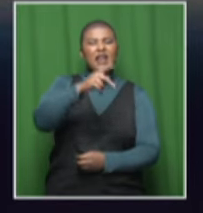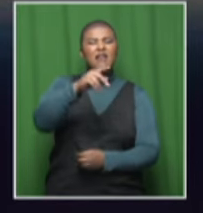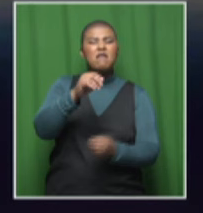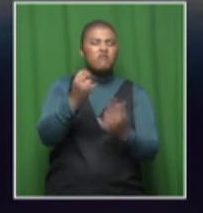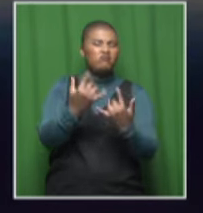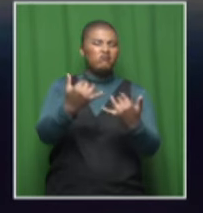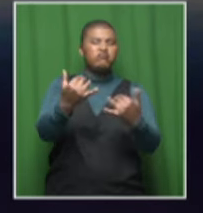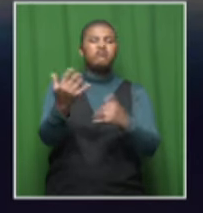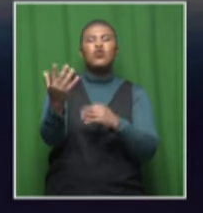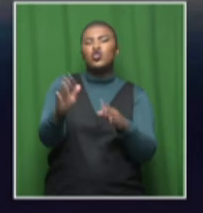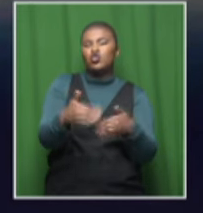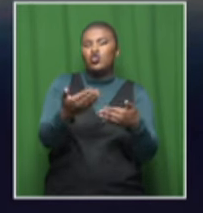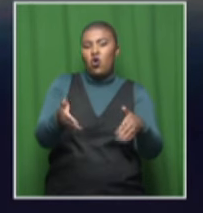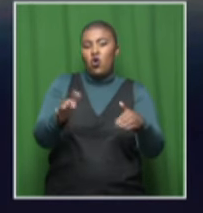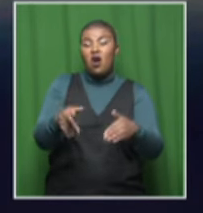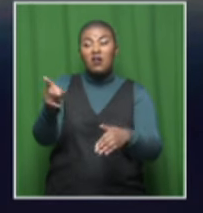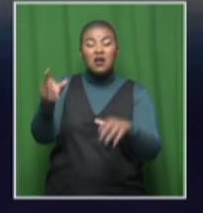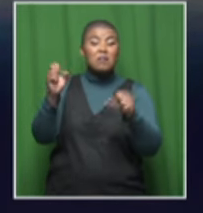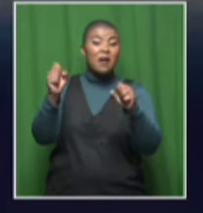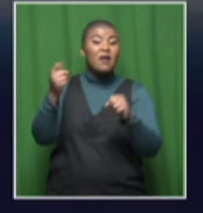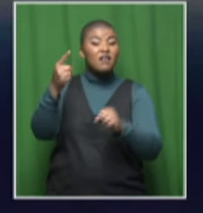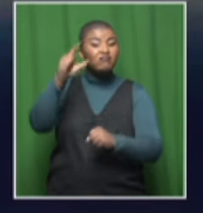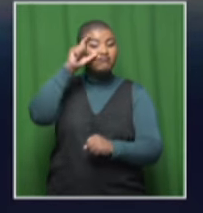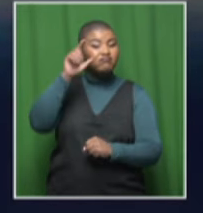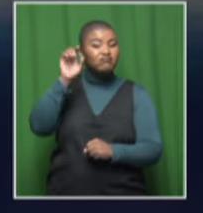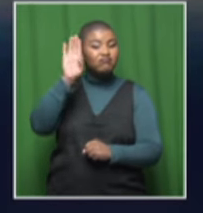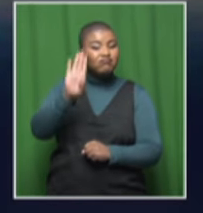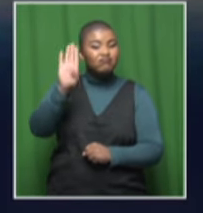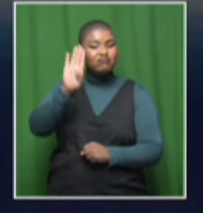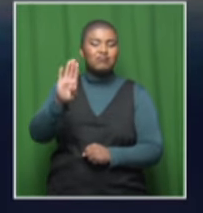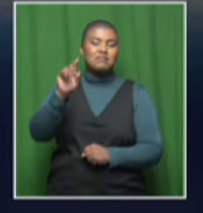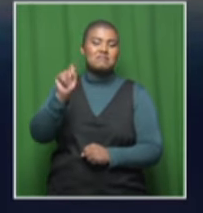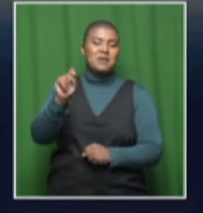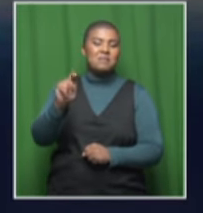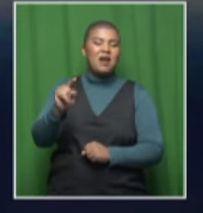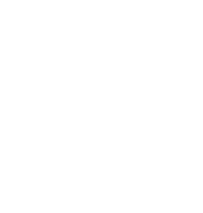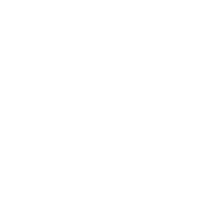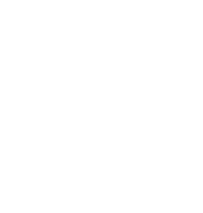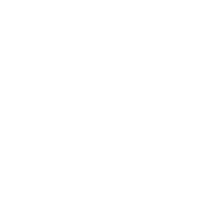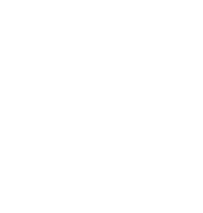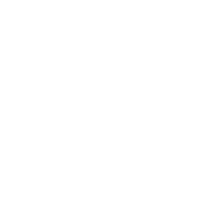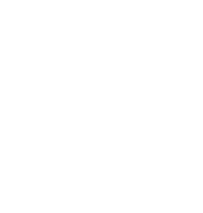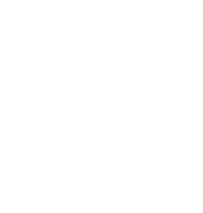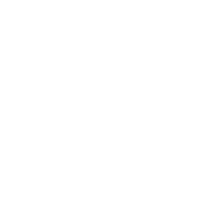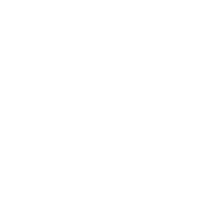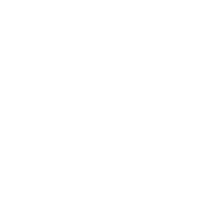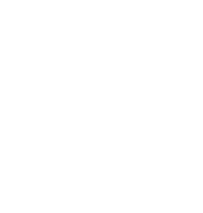Orchestra, talking to us about Prince Mangosuthu Buthelezi's musical heritage.